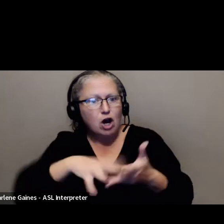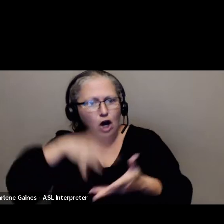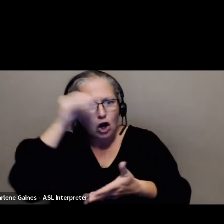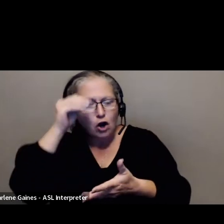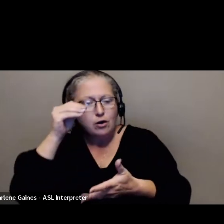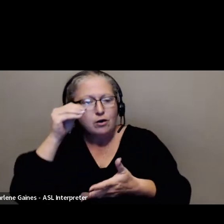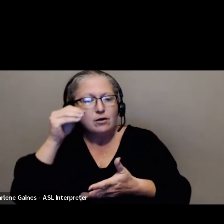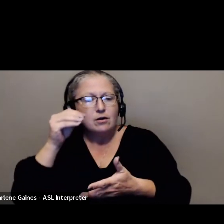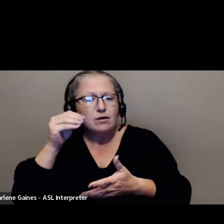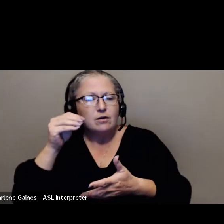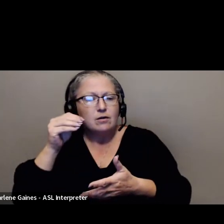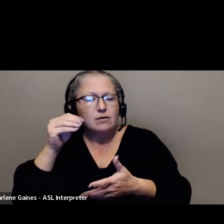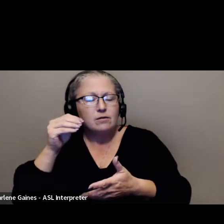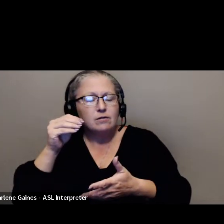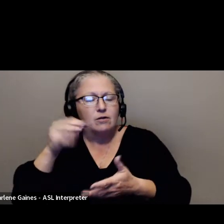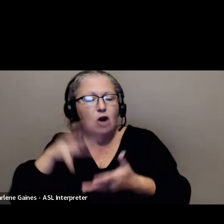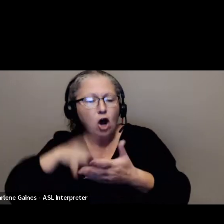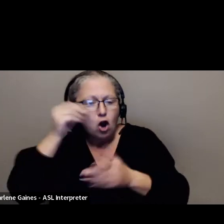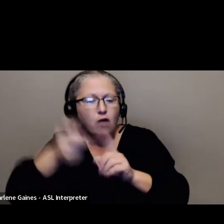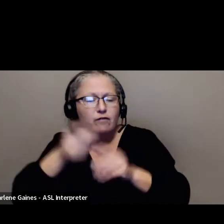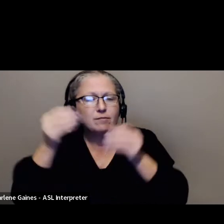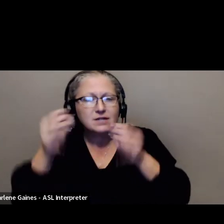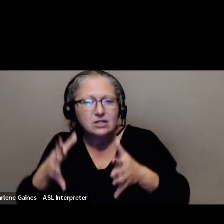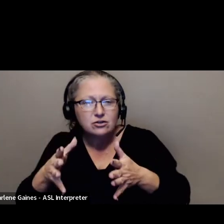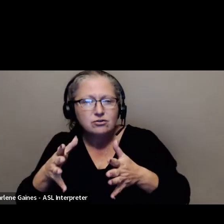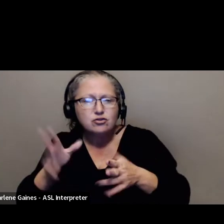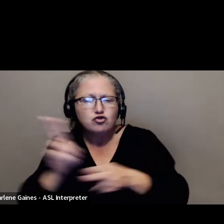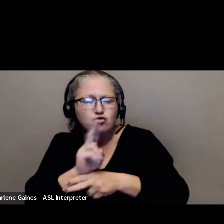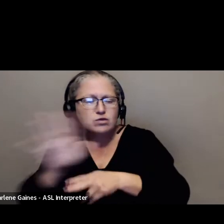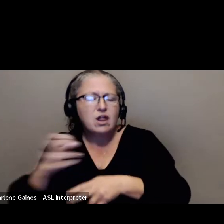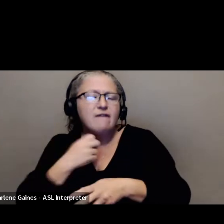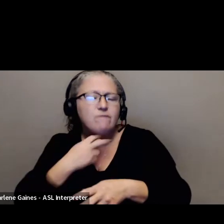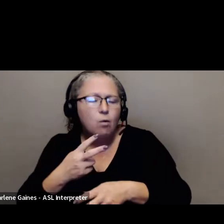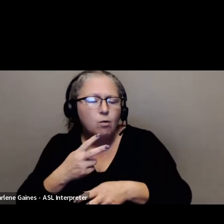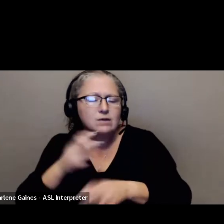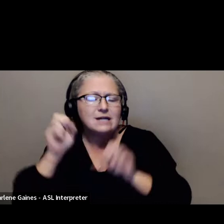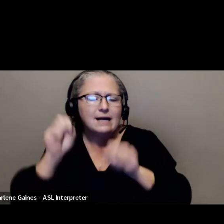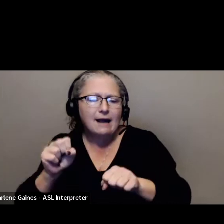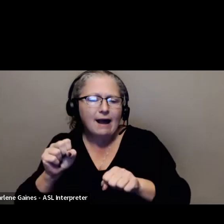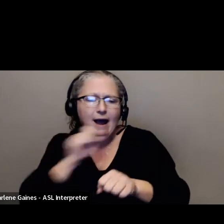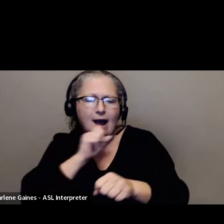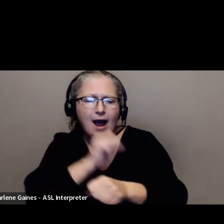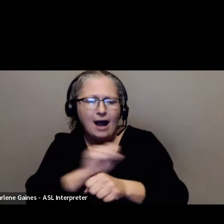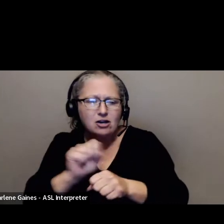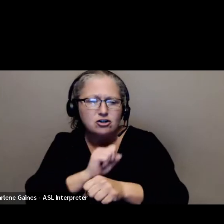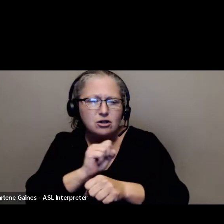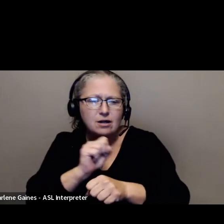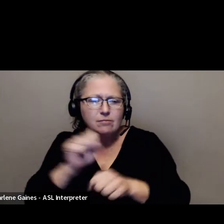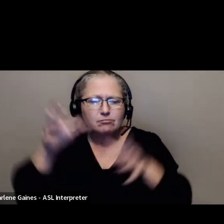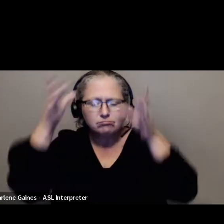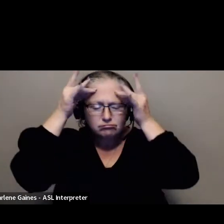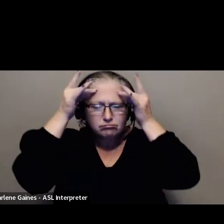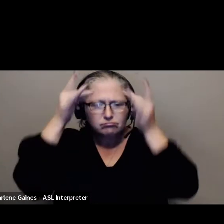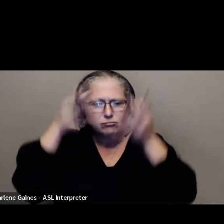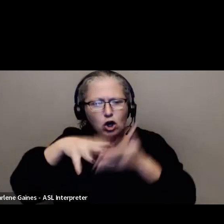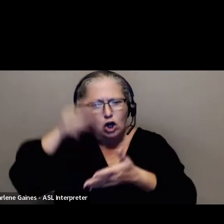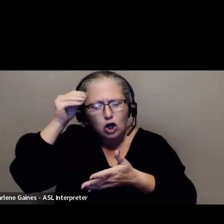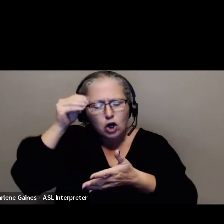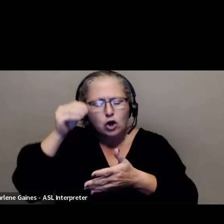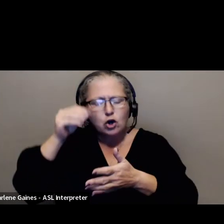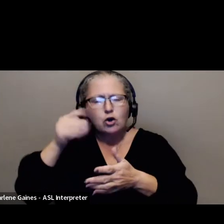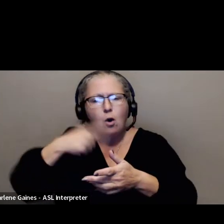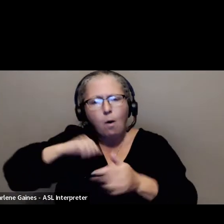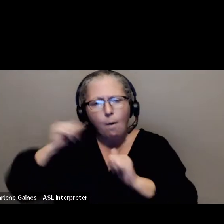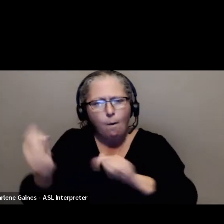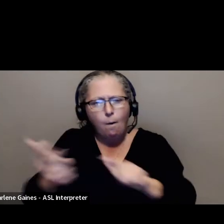be able to learn from teachers, to be able to use their voice, to be able to actually grasp knowledge in the way that they should be, that we